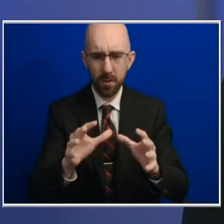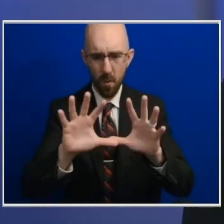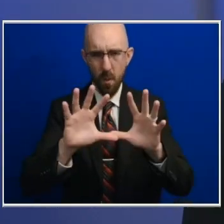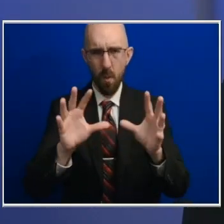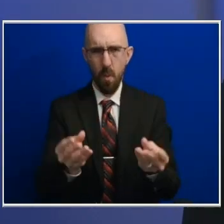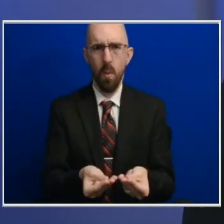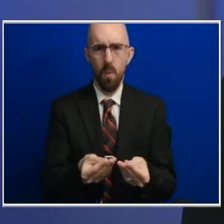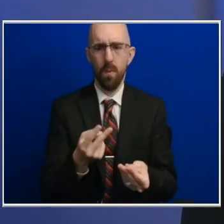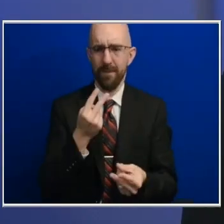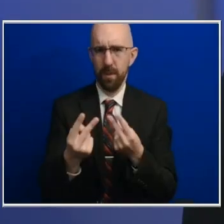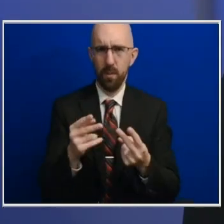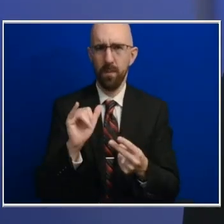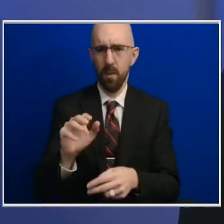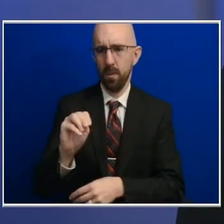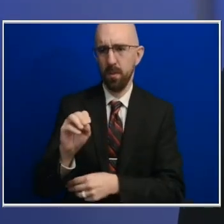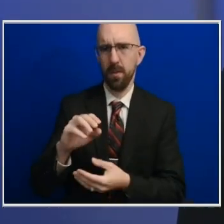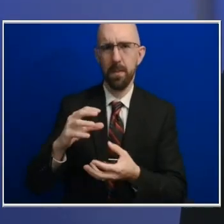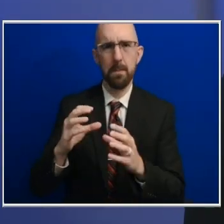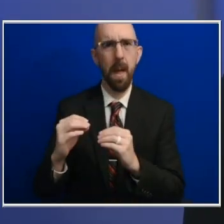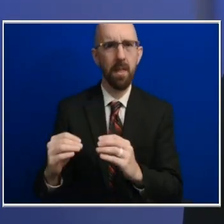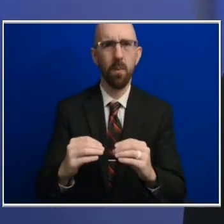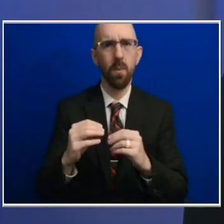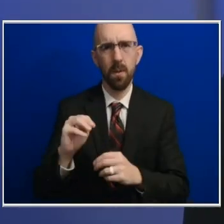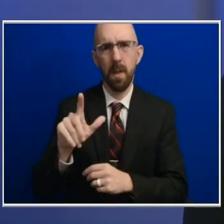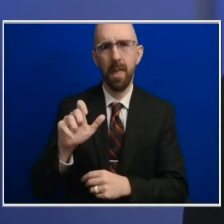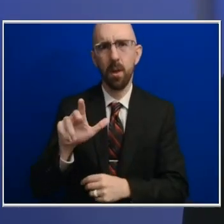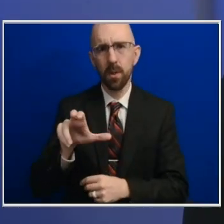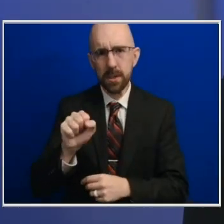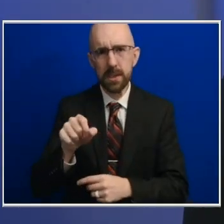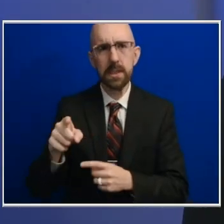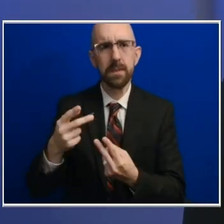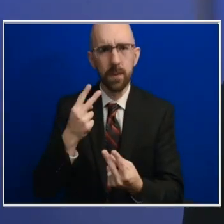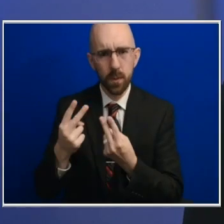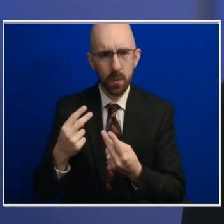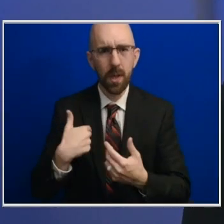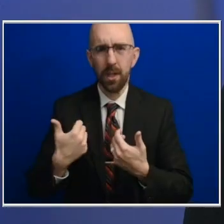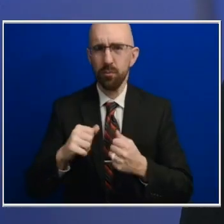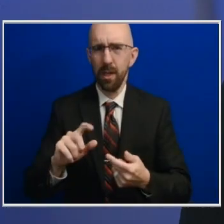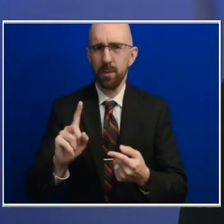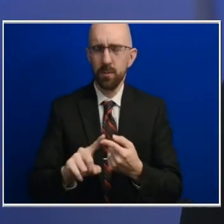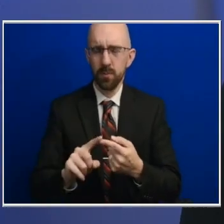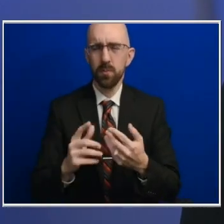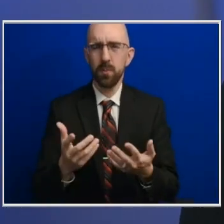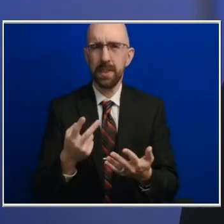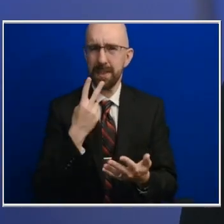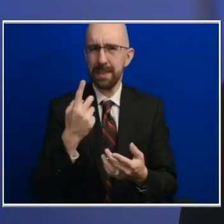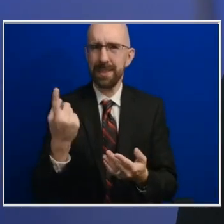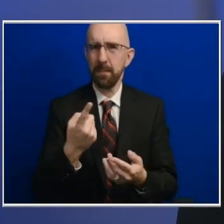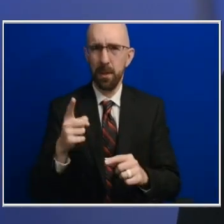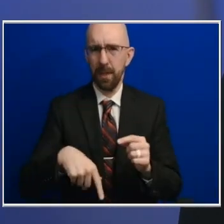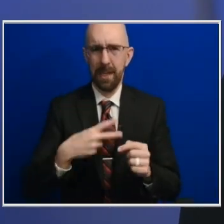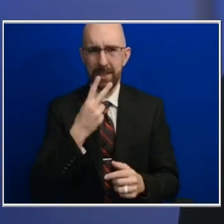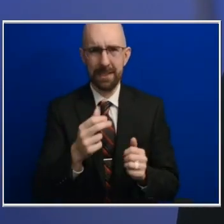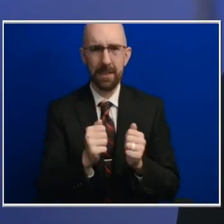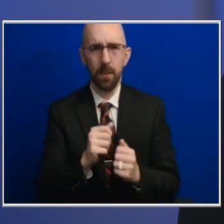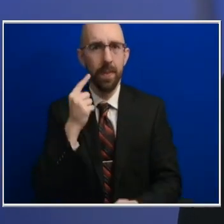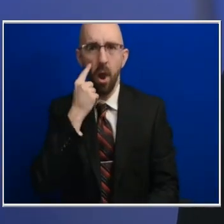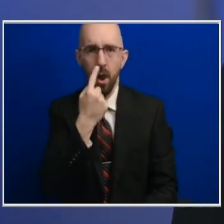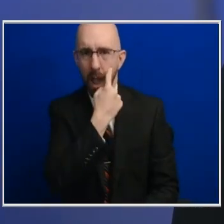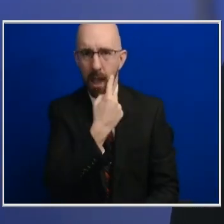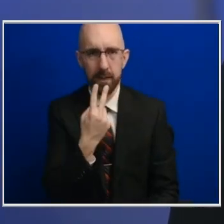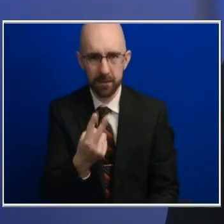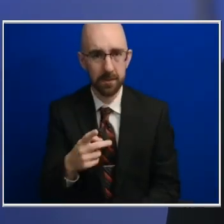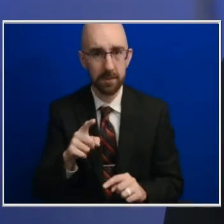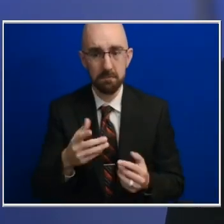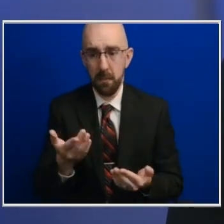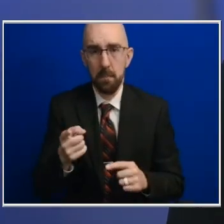molecular pathways. I think about it as, we're trying to see something you can't see with the naked eye. You may not feel it,